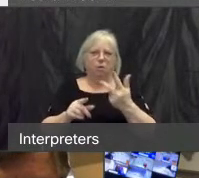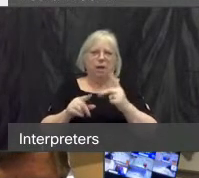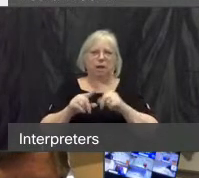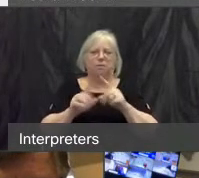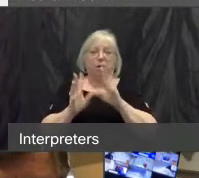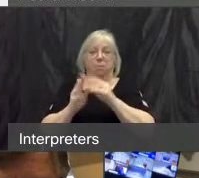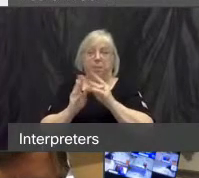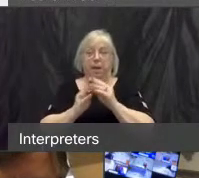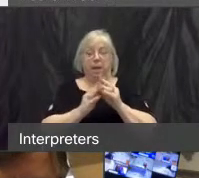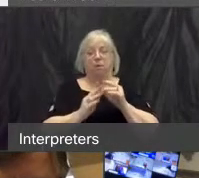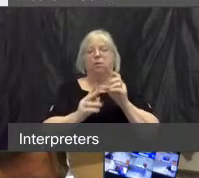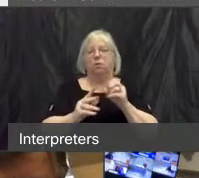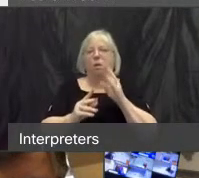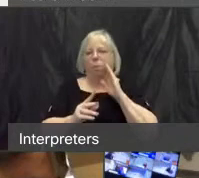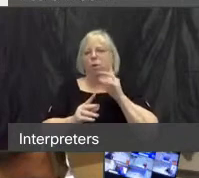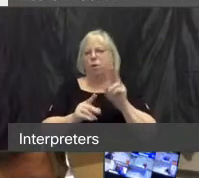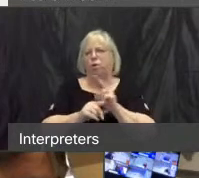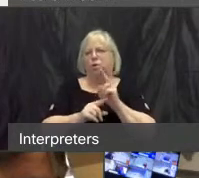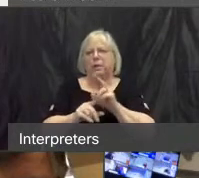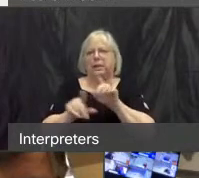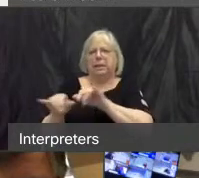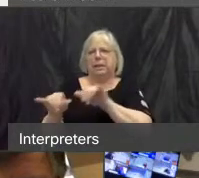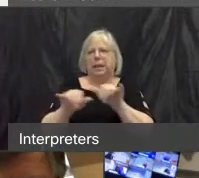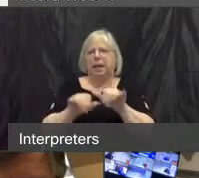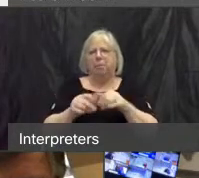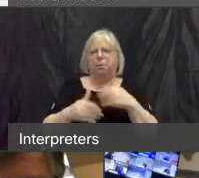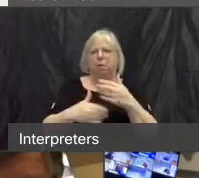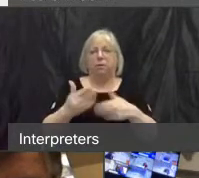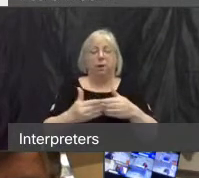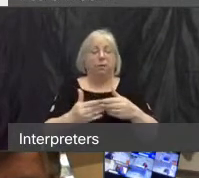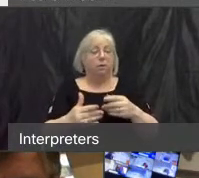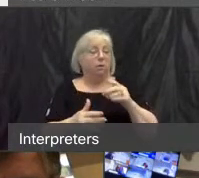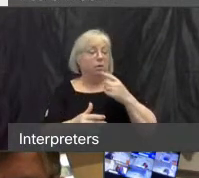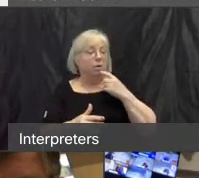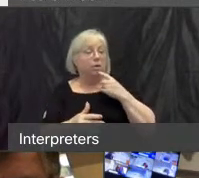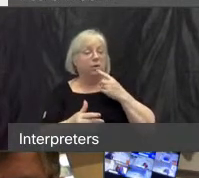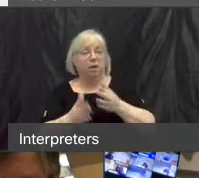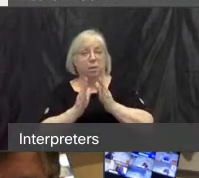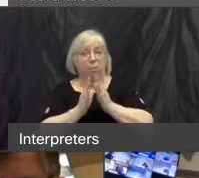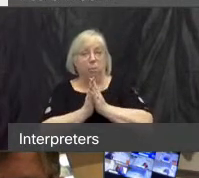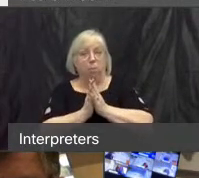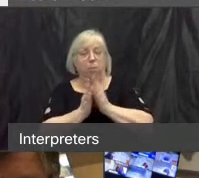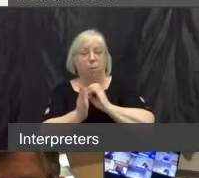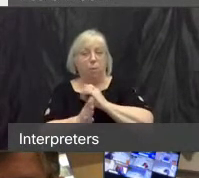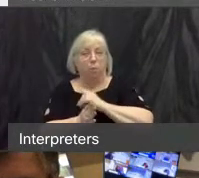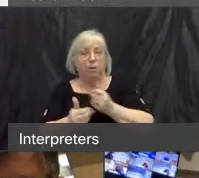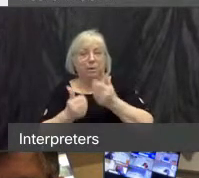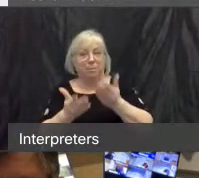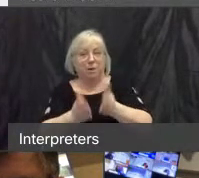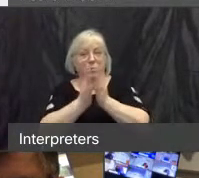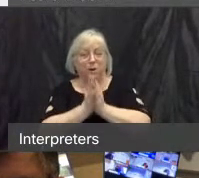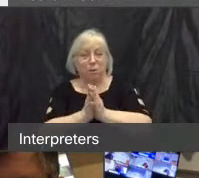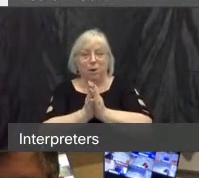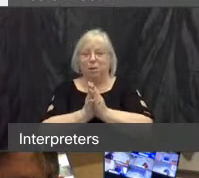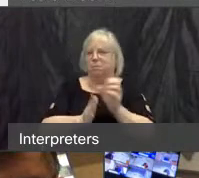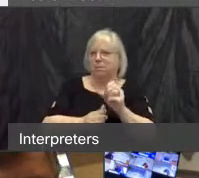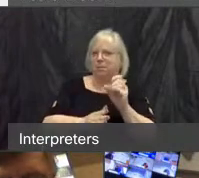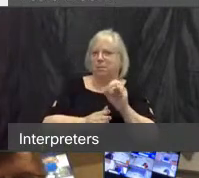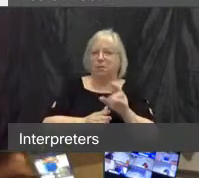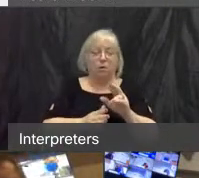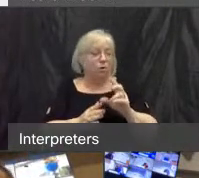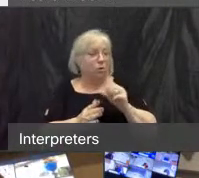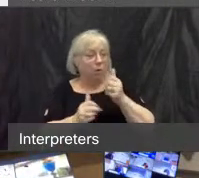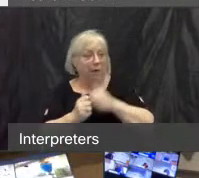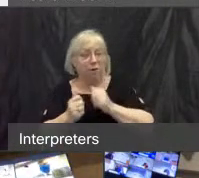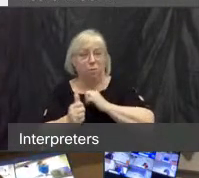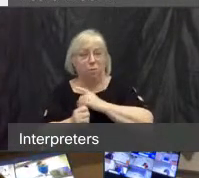same process would be utilized, I would imagine, for the second. So you say the board submitted requests Yes. on how to spend this money.